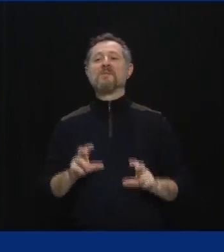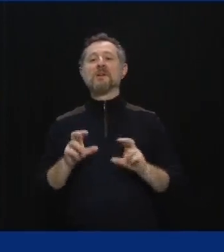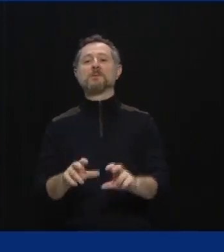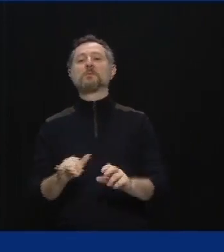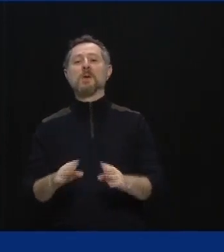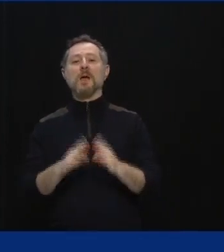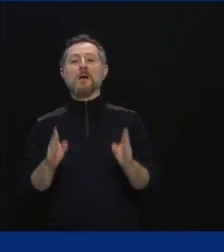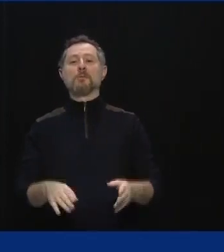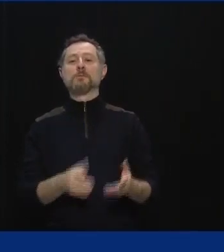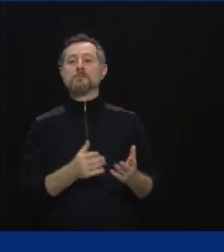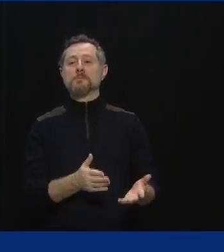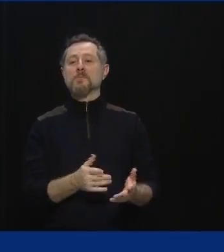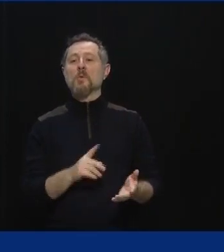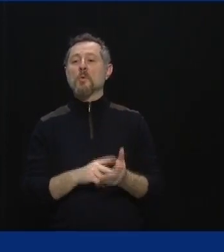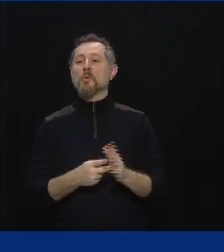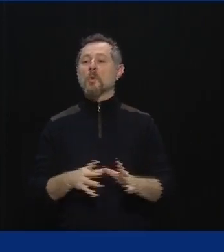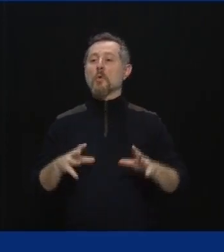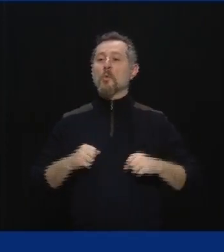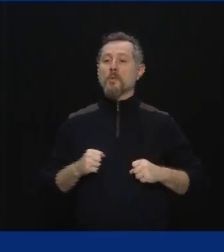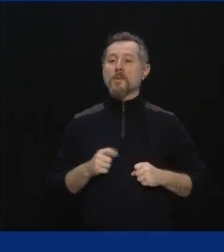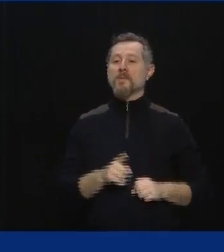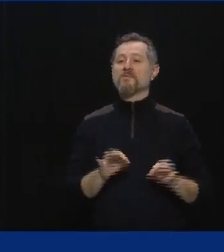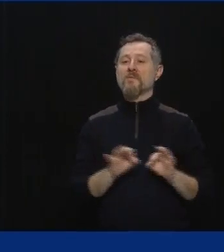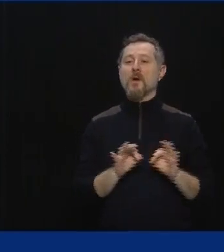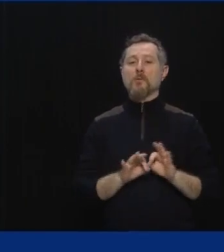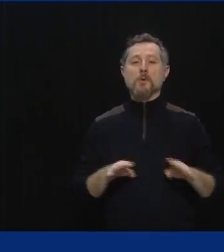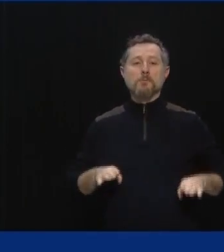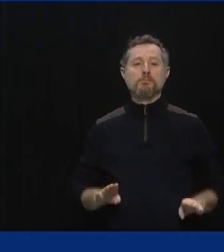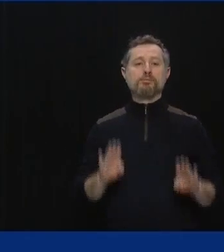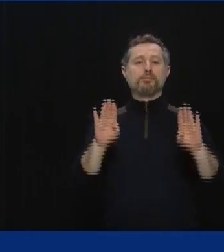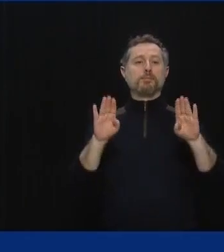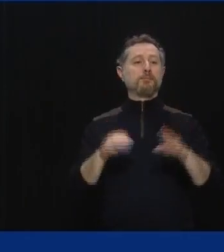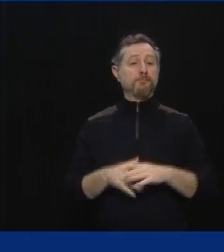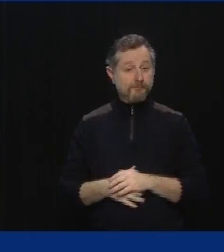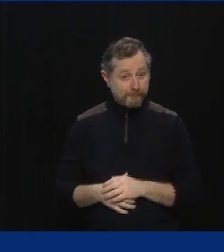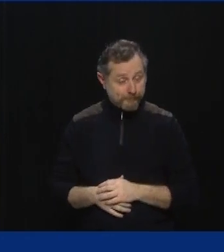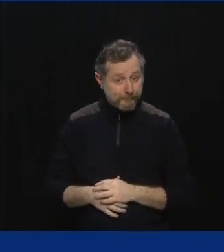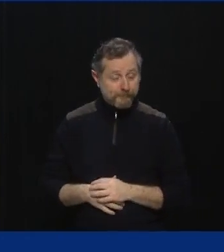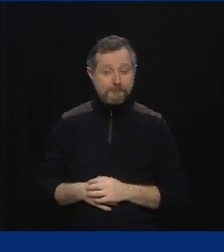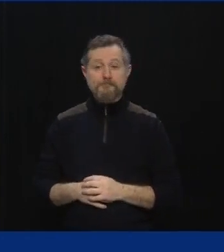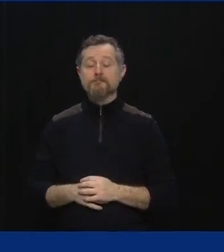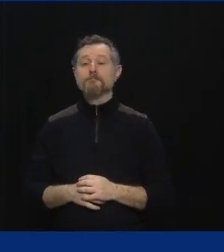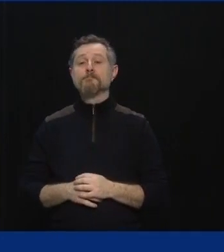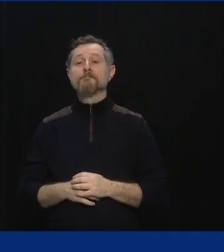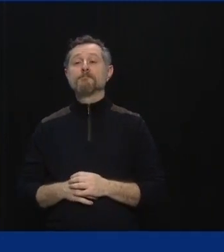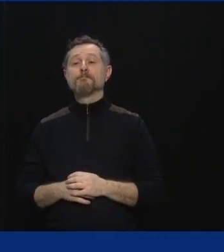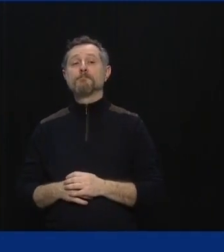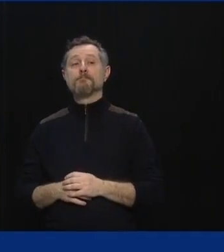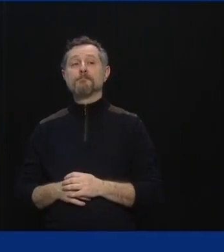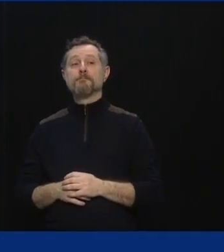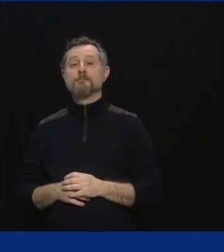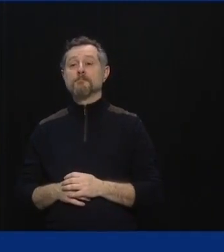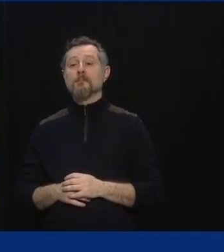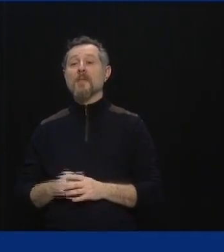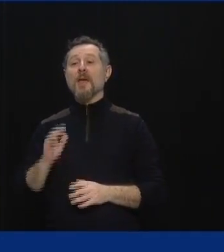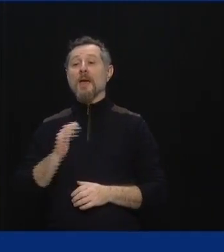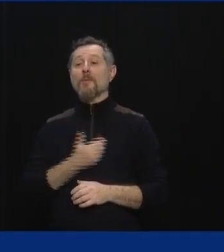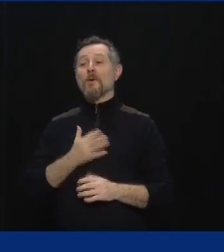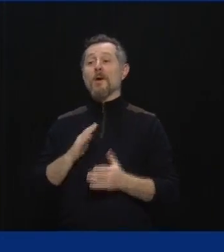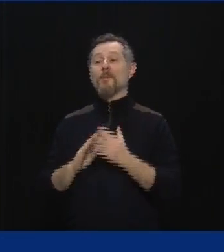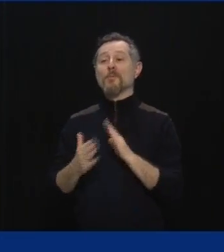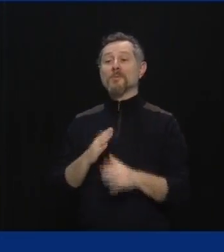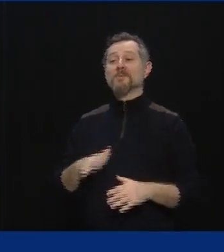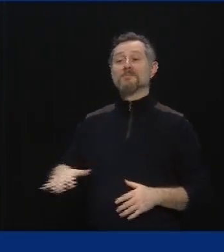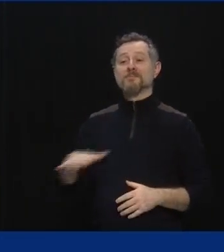have equity in. So what our communities have not had a lot